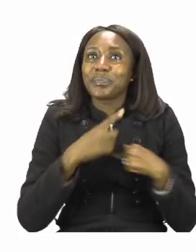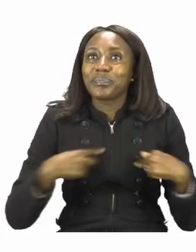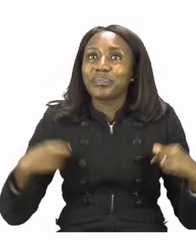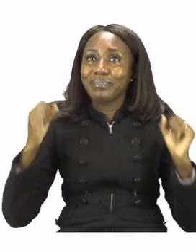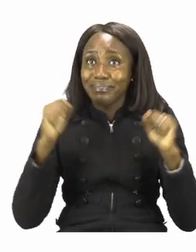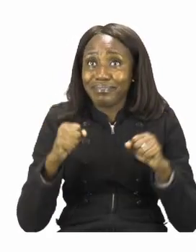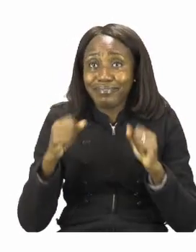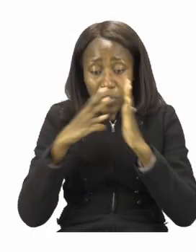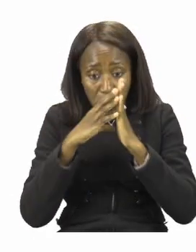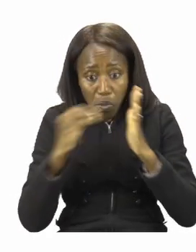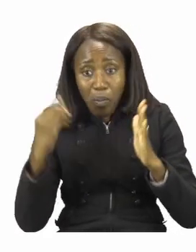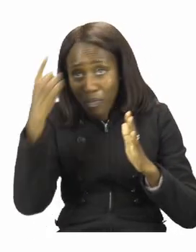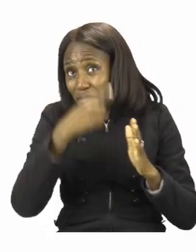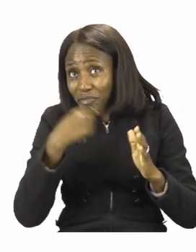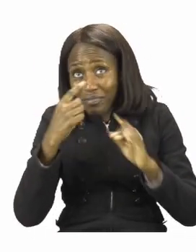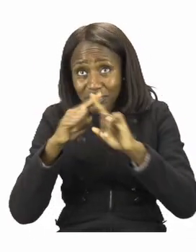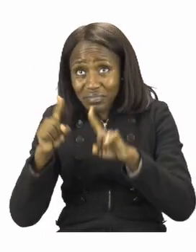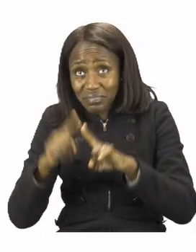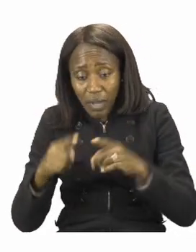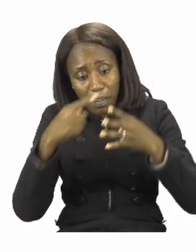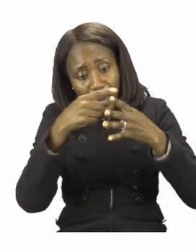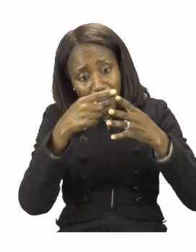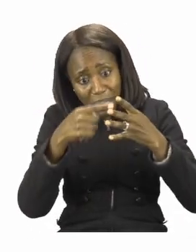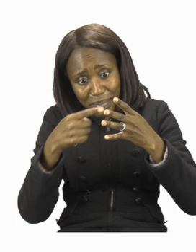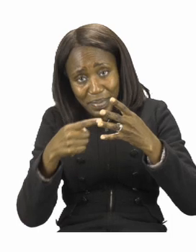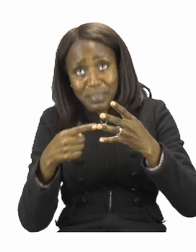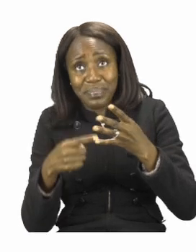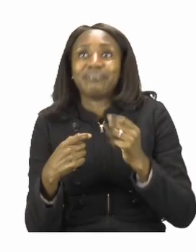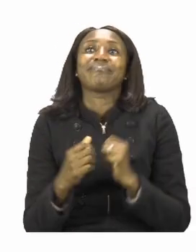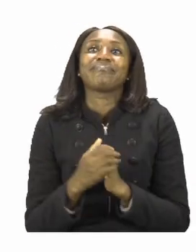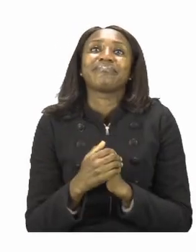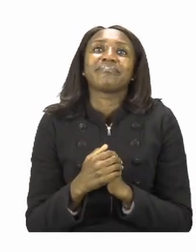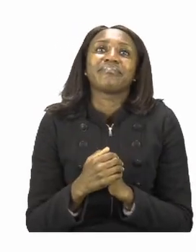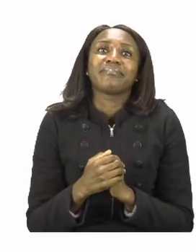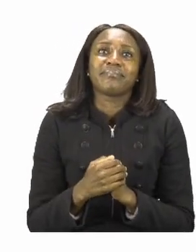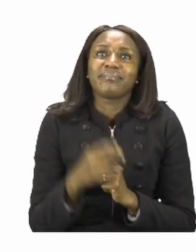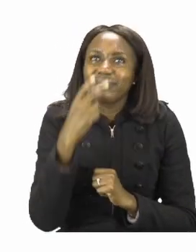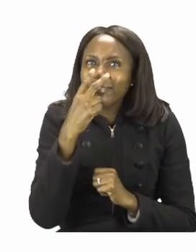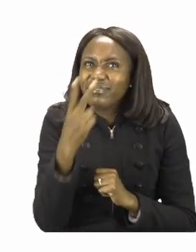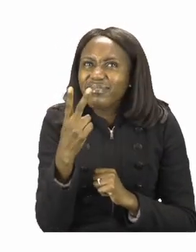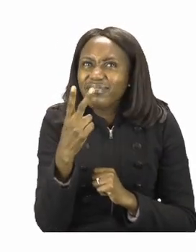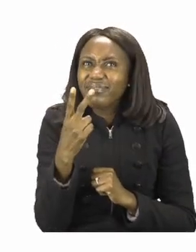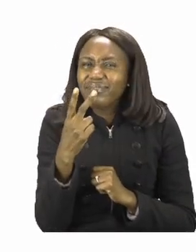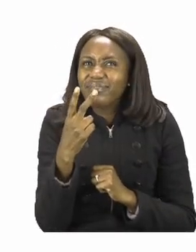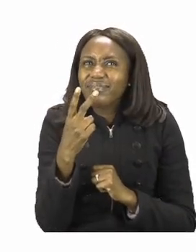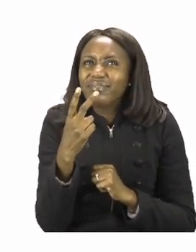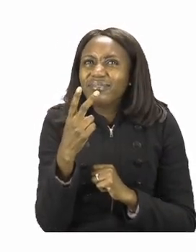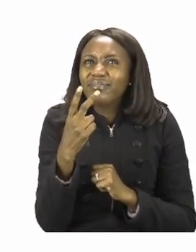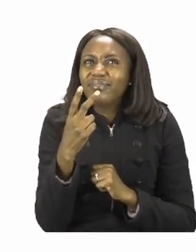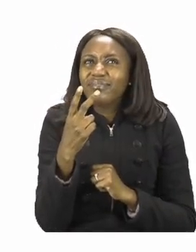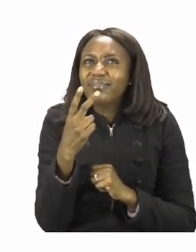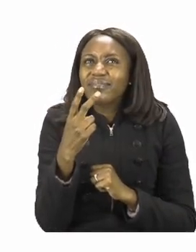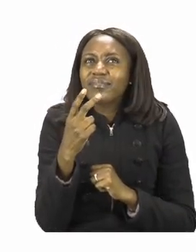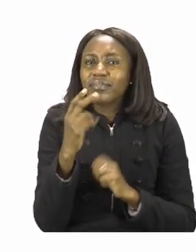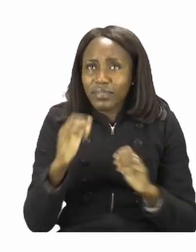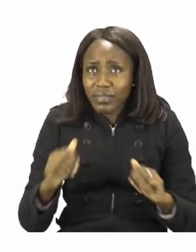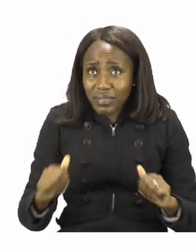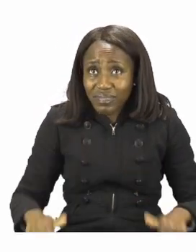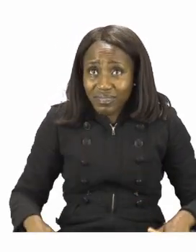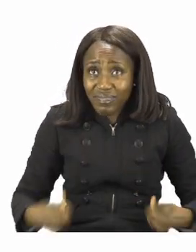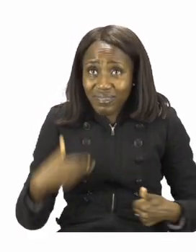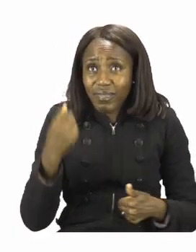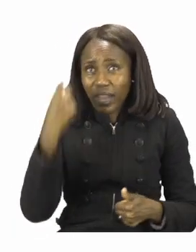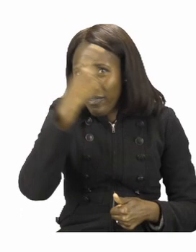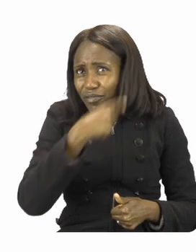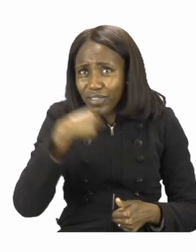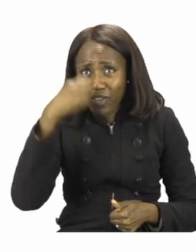facial expressions that we can see. Now, you can see that this boy has 4 different types of faces that